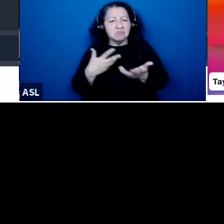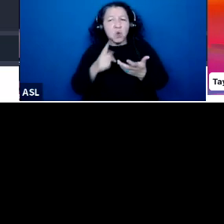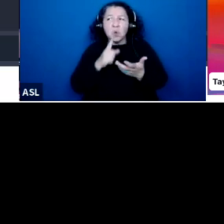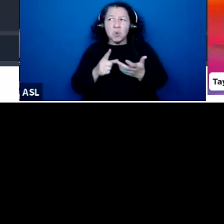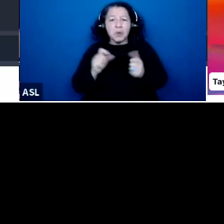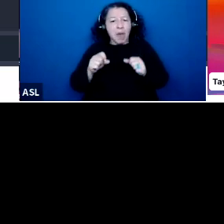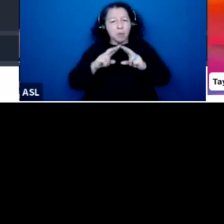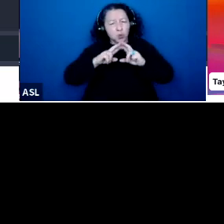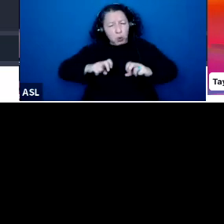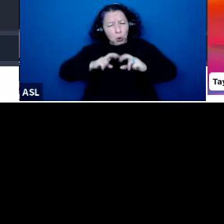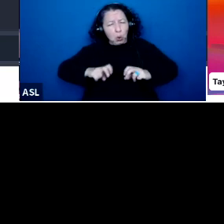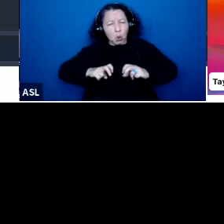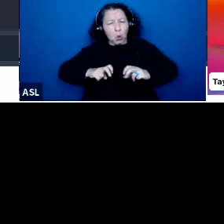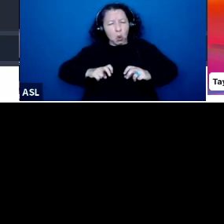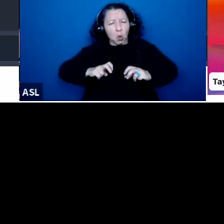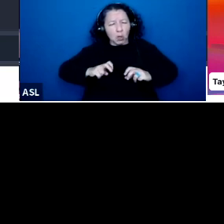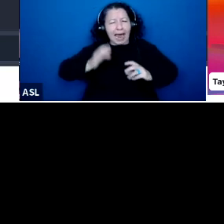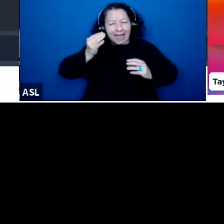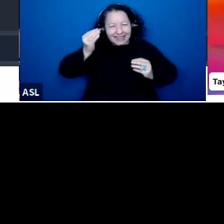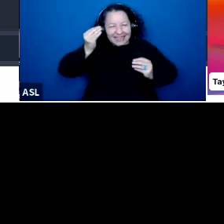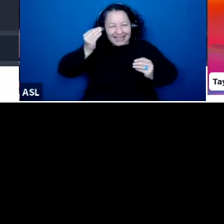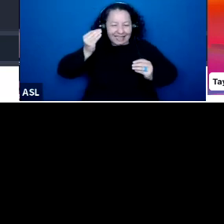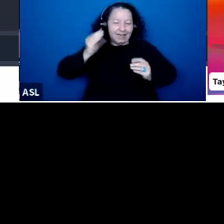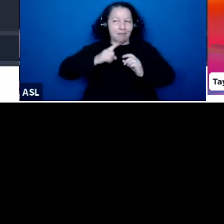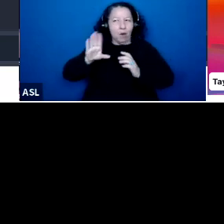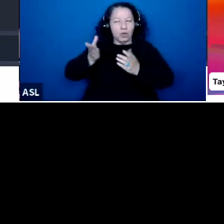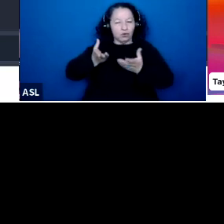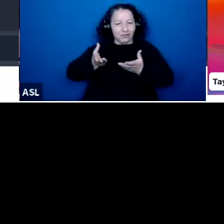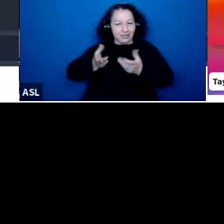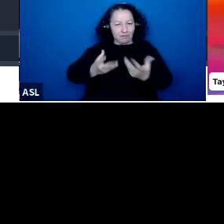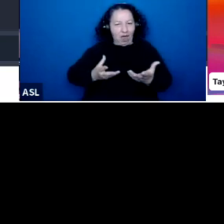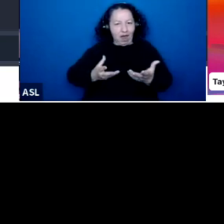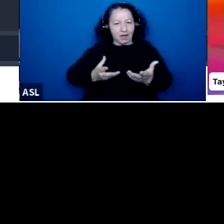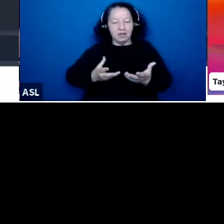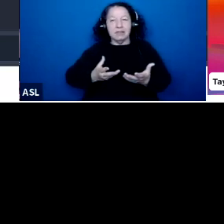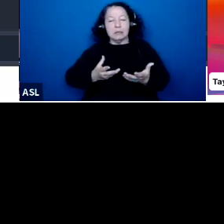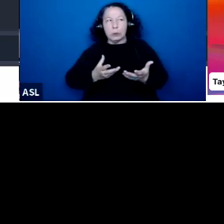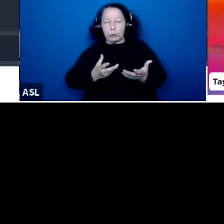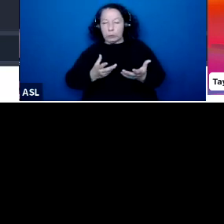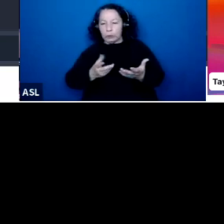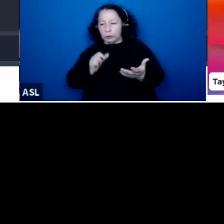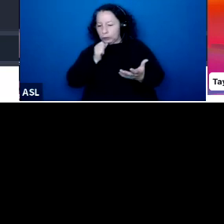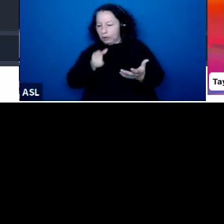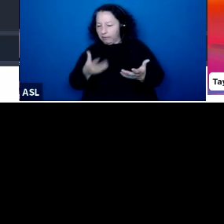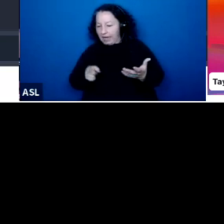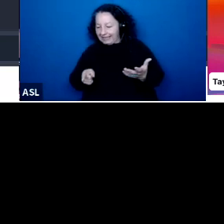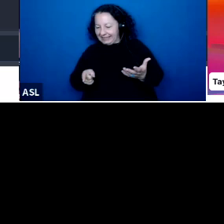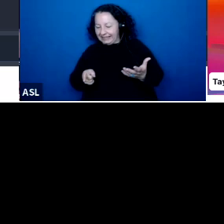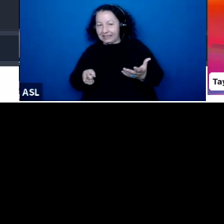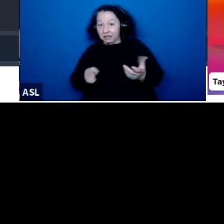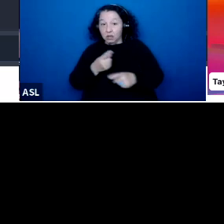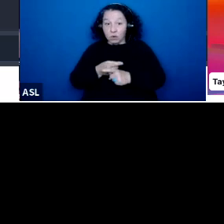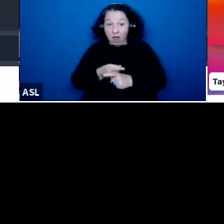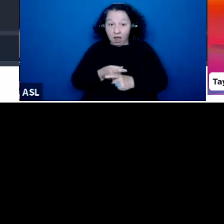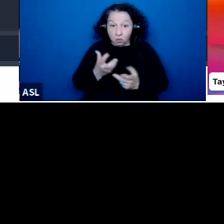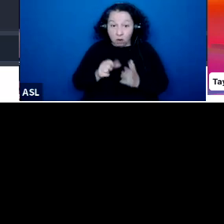organizations to really look critically and think critically about the services they're providing and the things they're not providing,